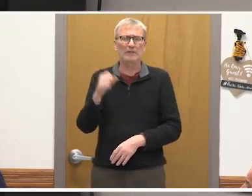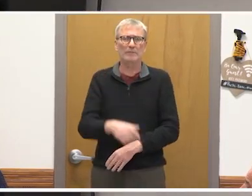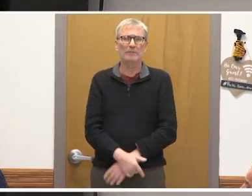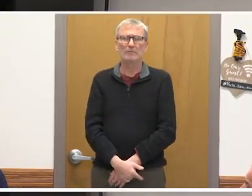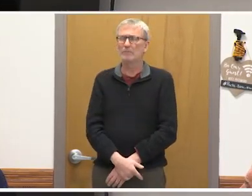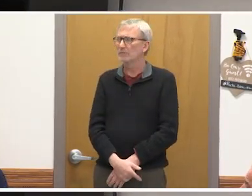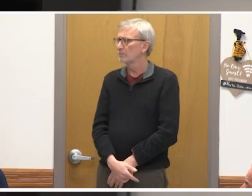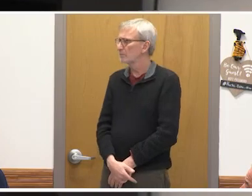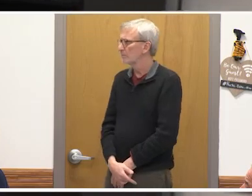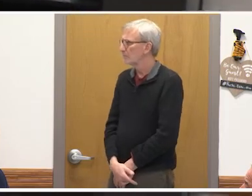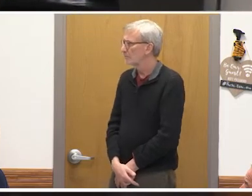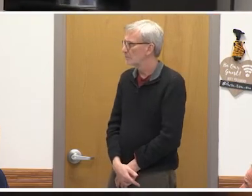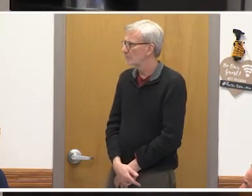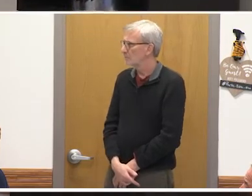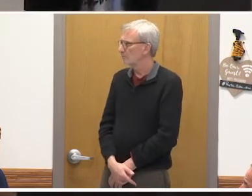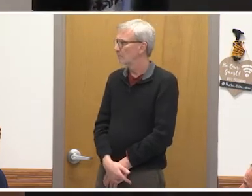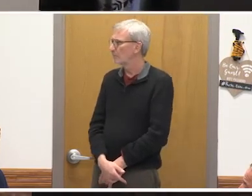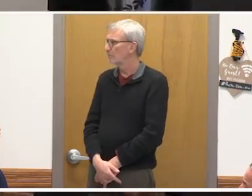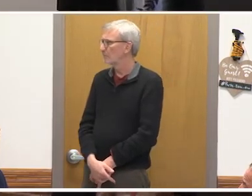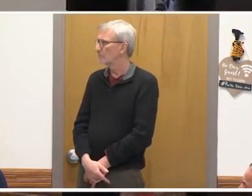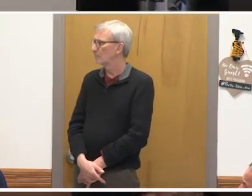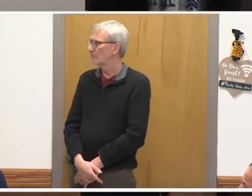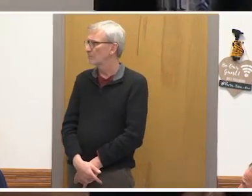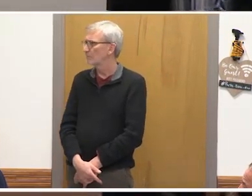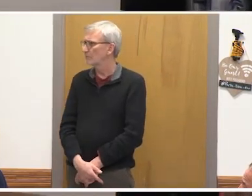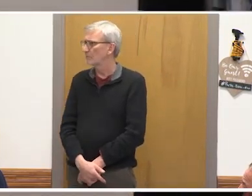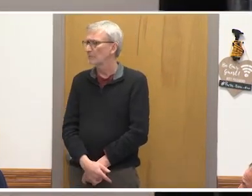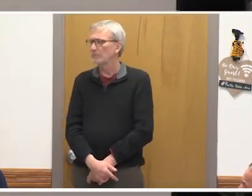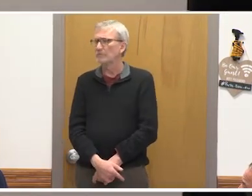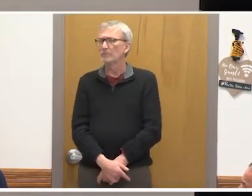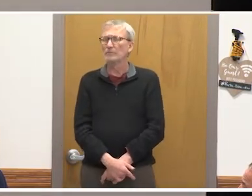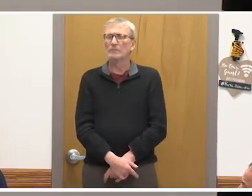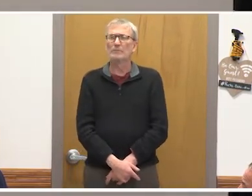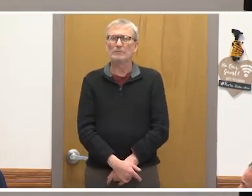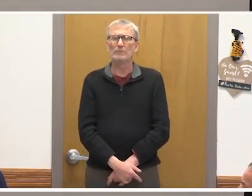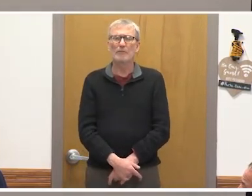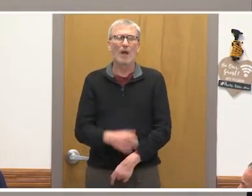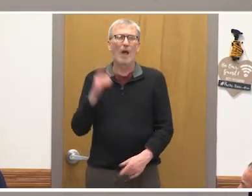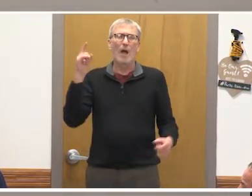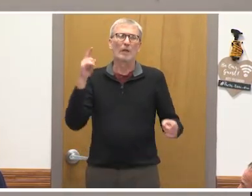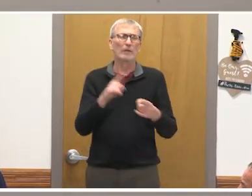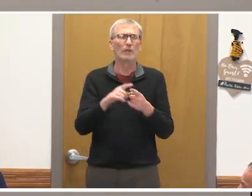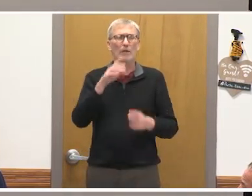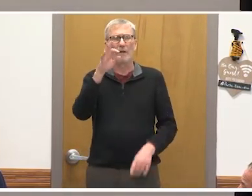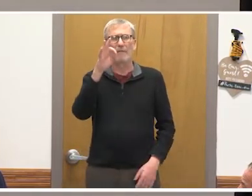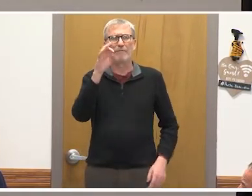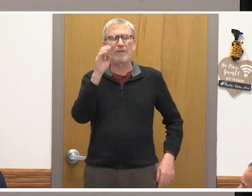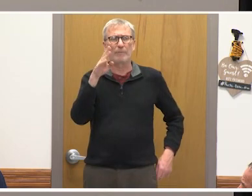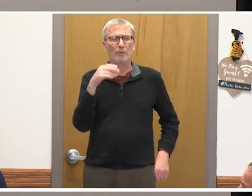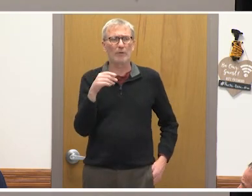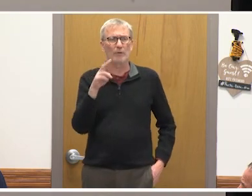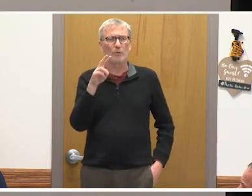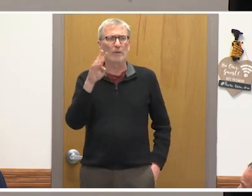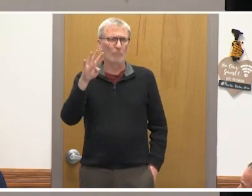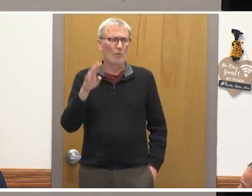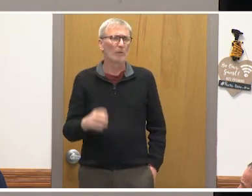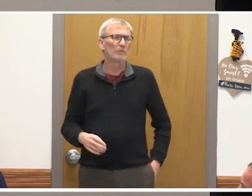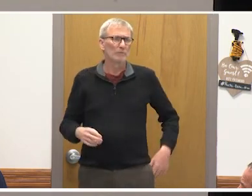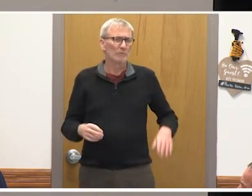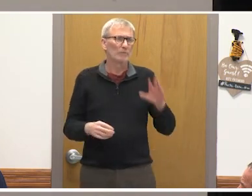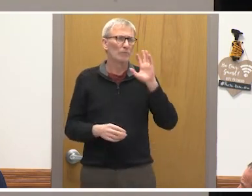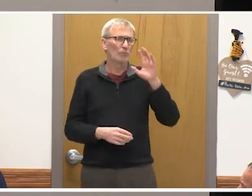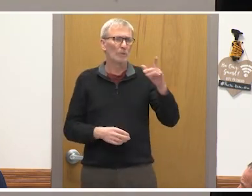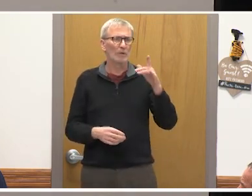All right, so we will be accepting feedback through February of 2024 to keep up with our project